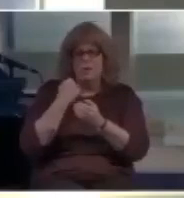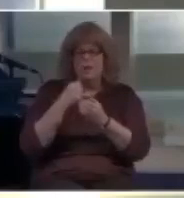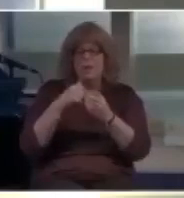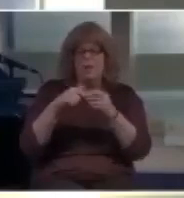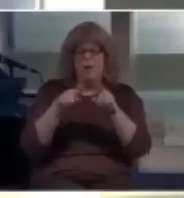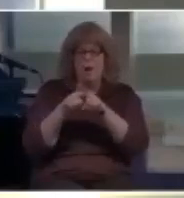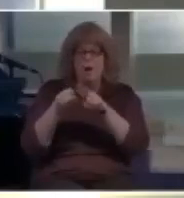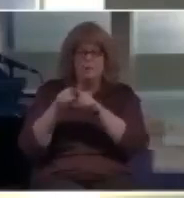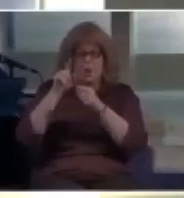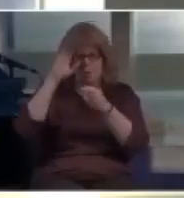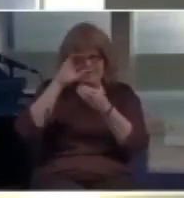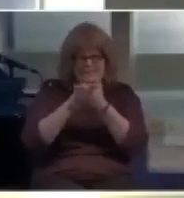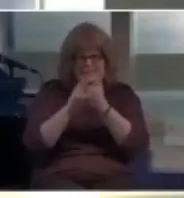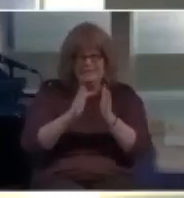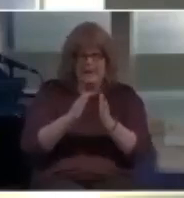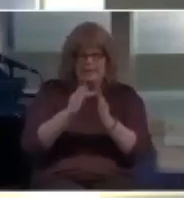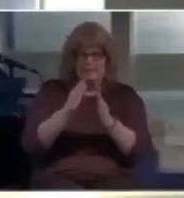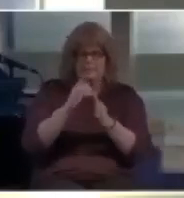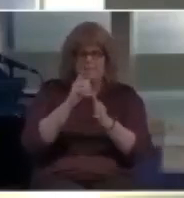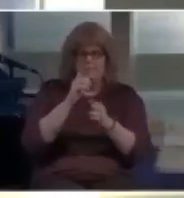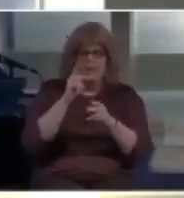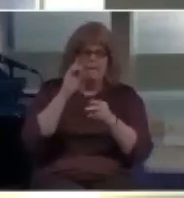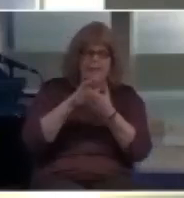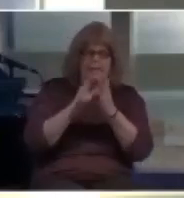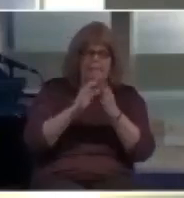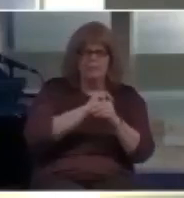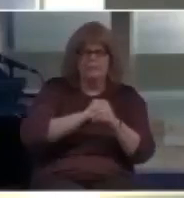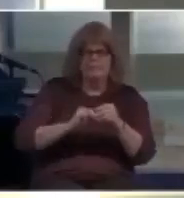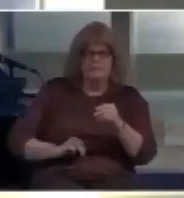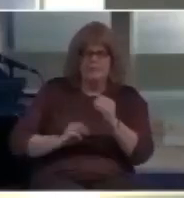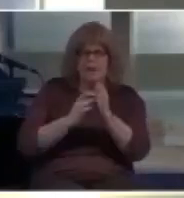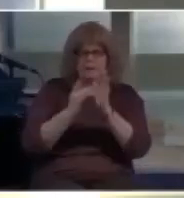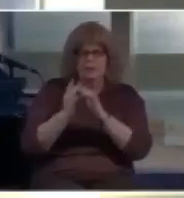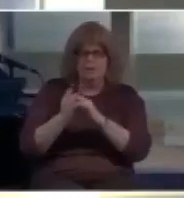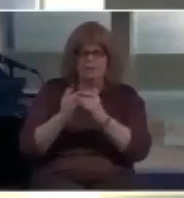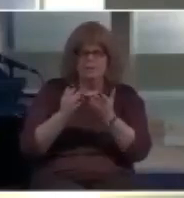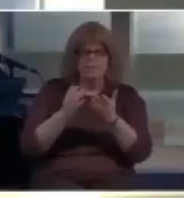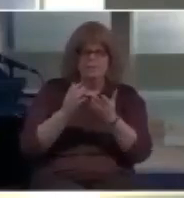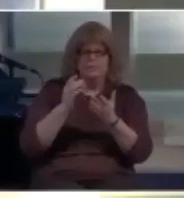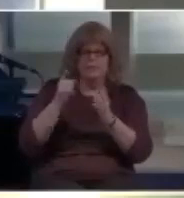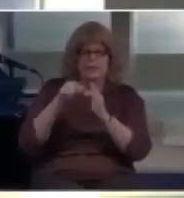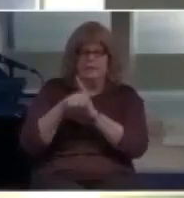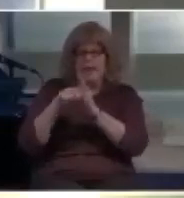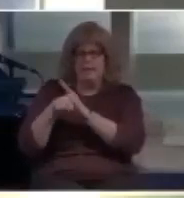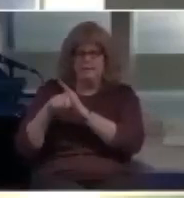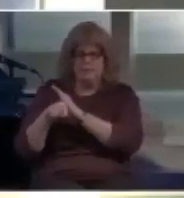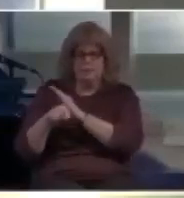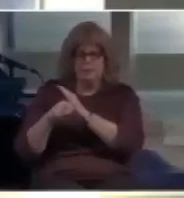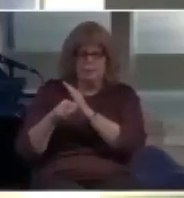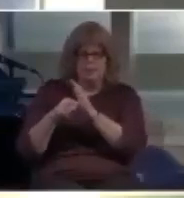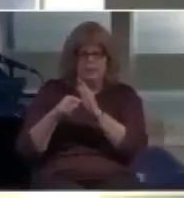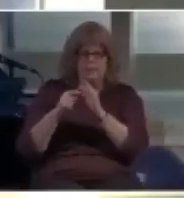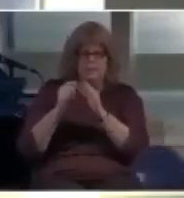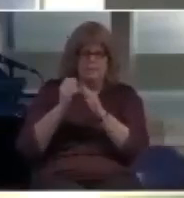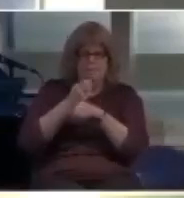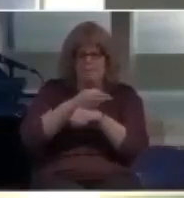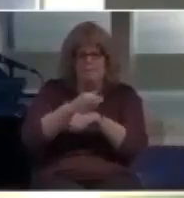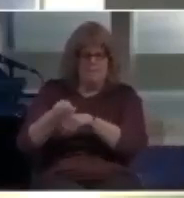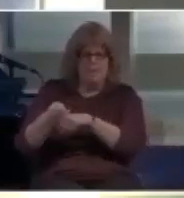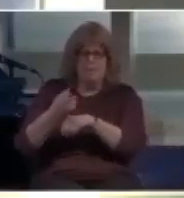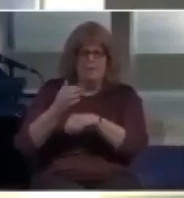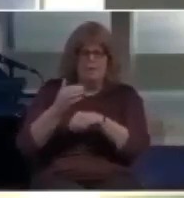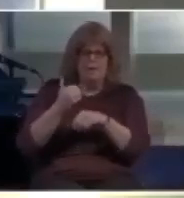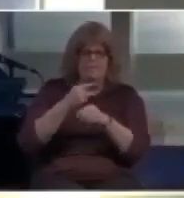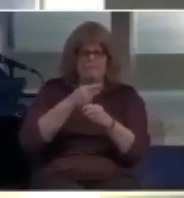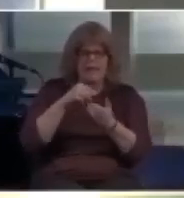the saints, those who are believers in Messiah Jesus, those who he is executing and defeating, who have the nerve